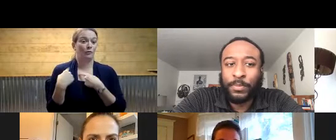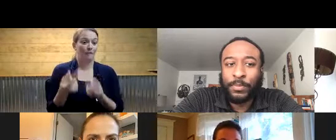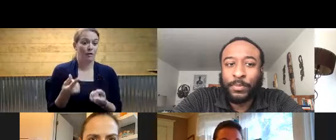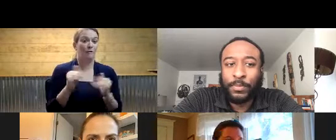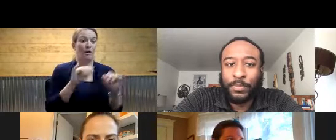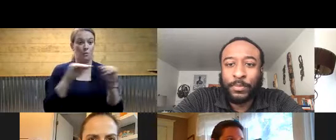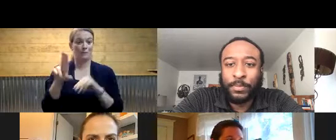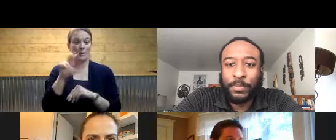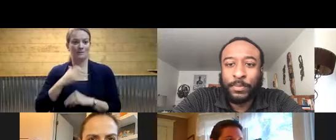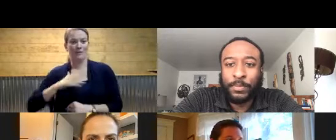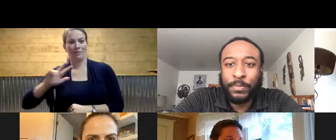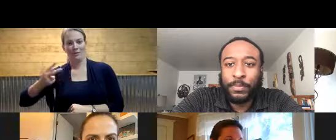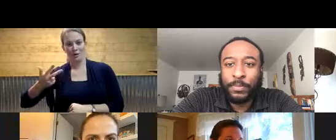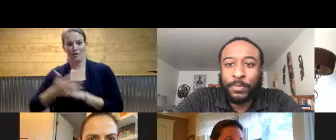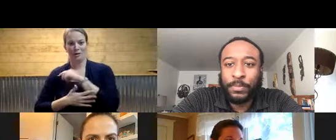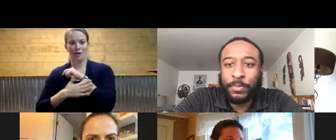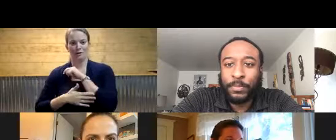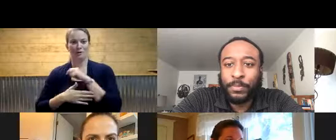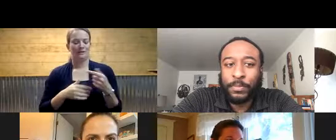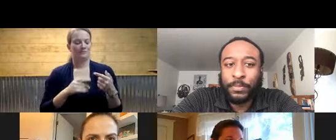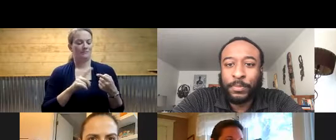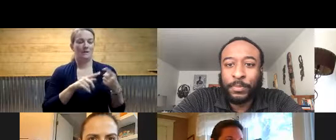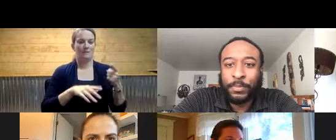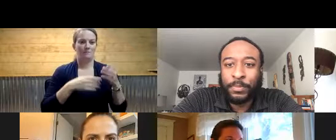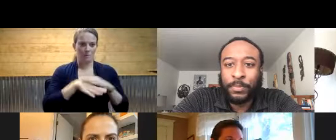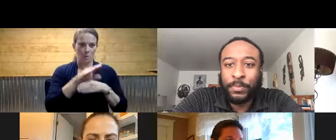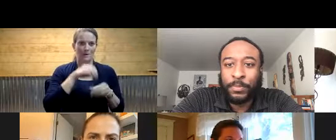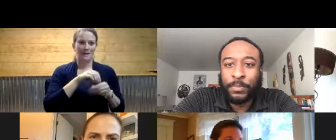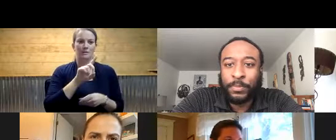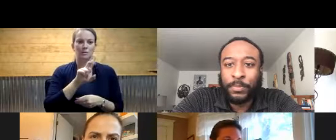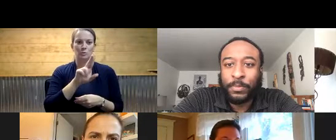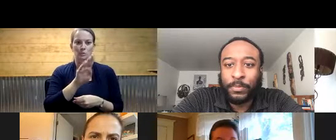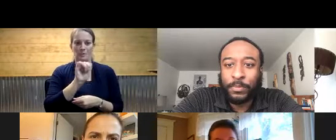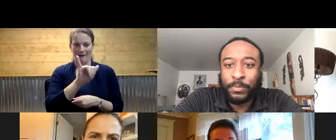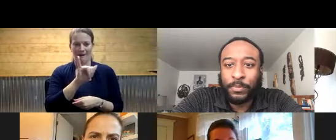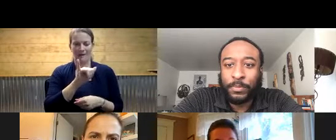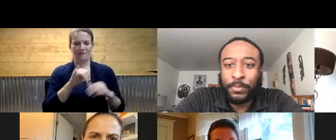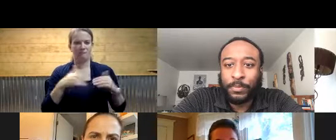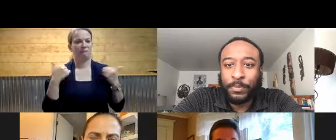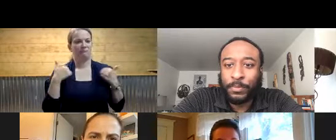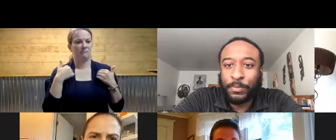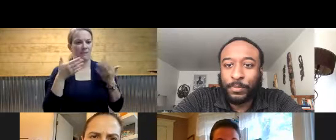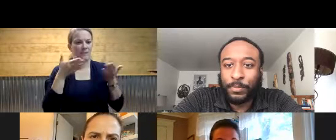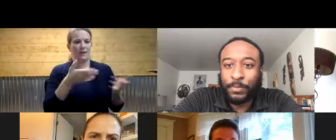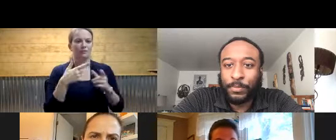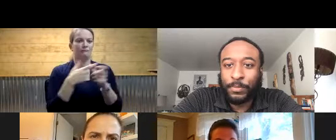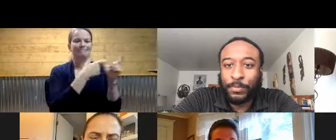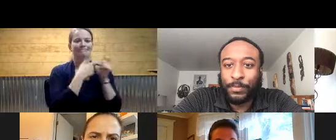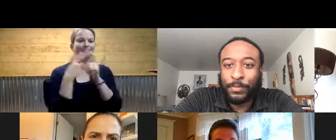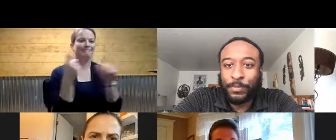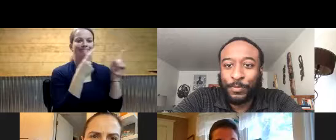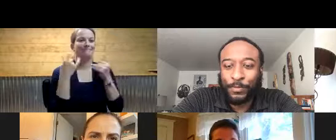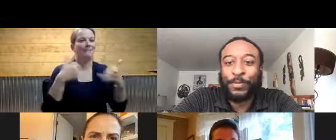I was born in Dubai. All my earlier childhood memories are from there. Basically running around in